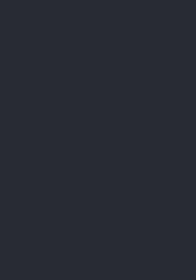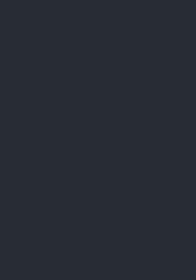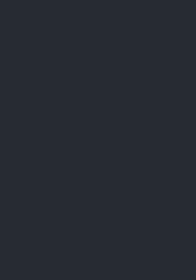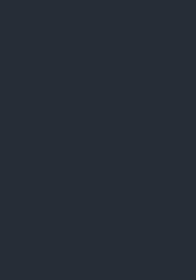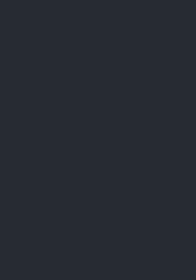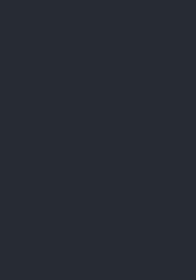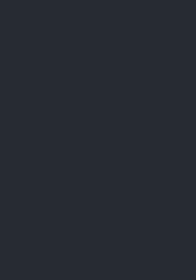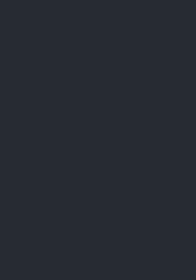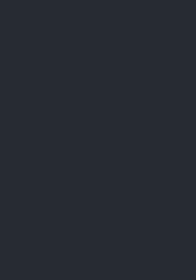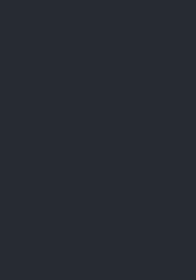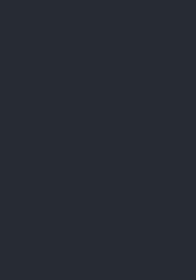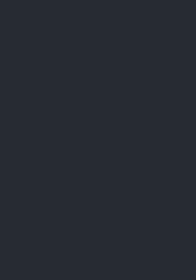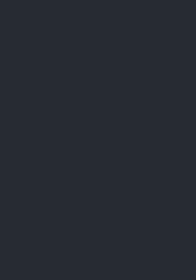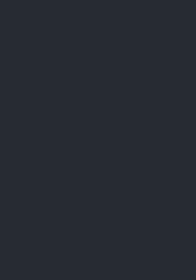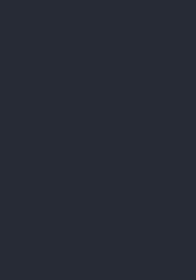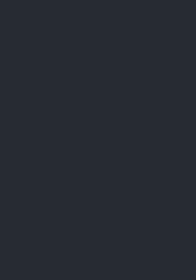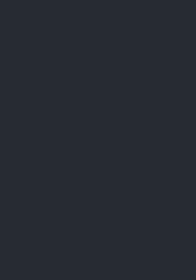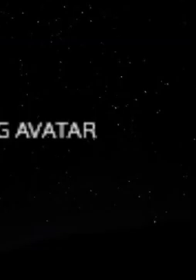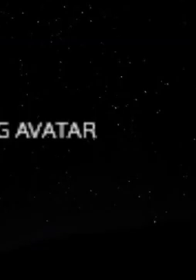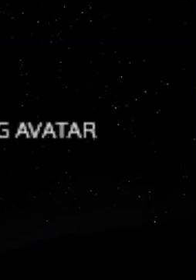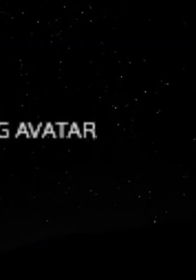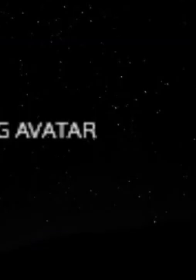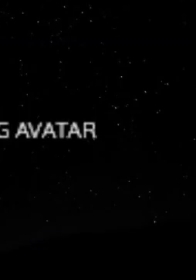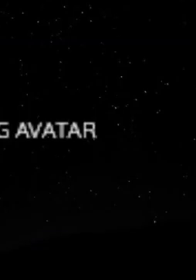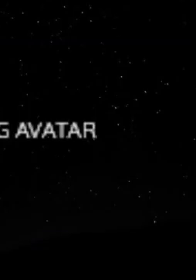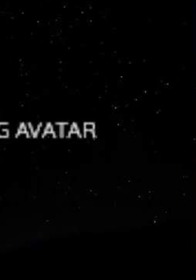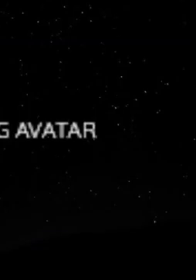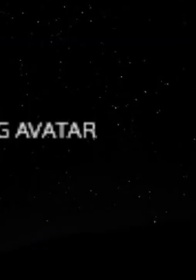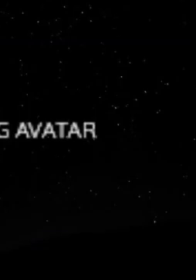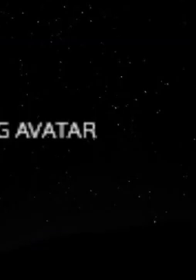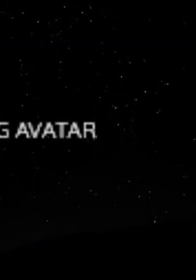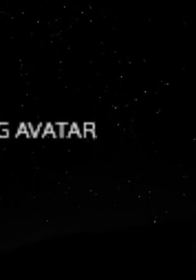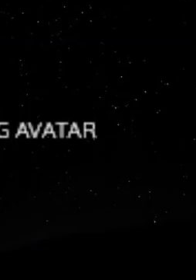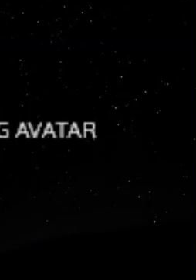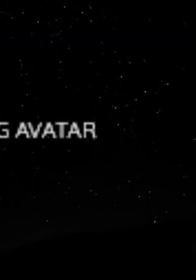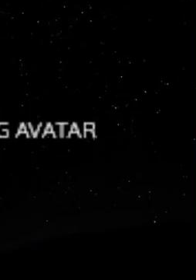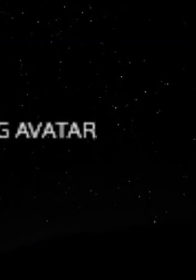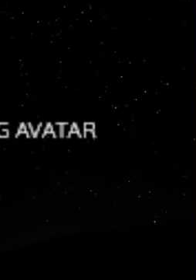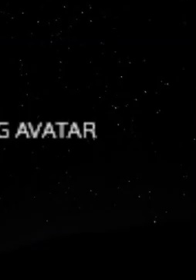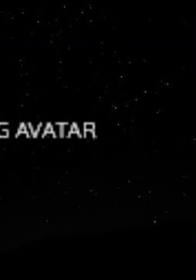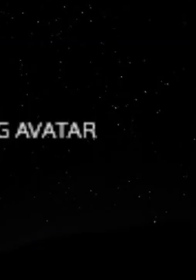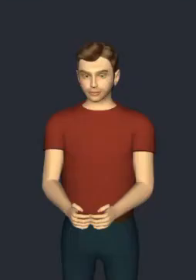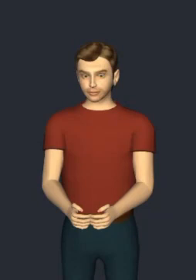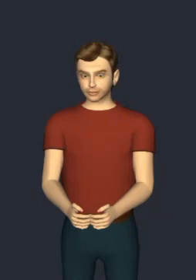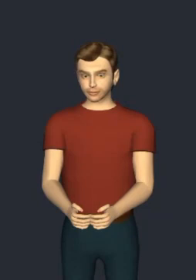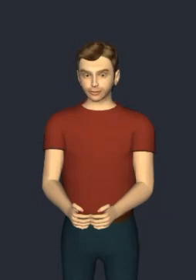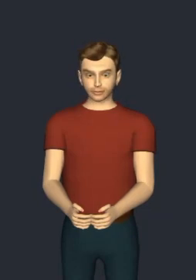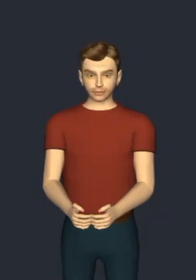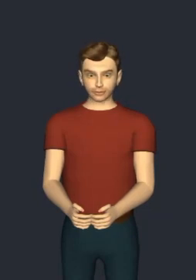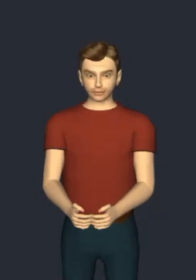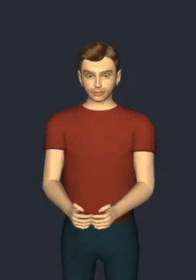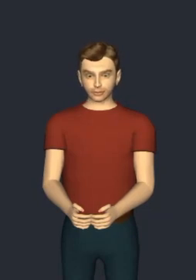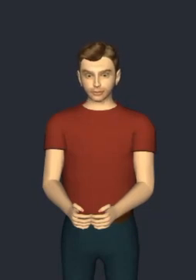speed of your coverage at the bottom of the software. Perfect. Now let's look, what is the Sinhala sign generator? Yeah, this is the